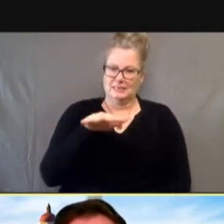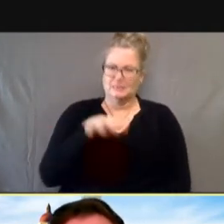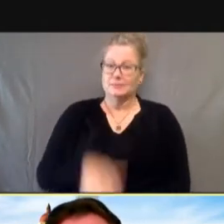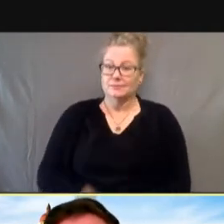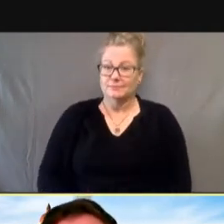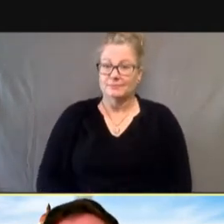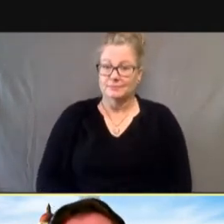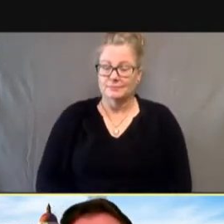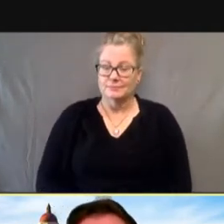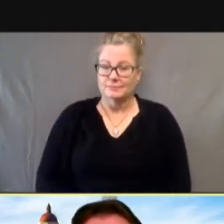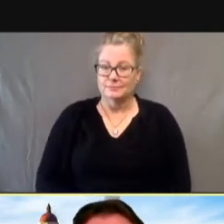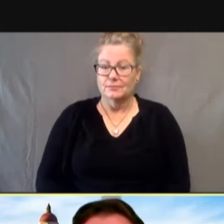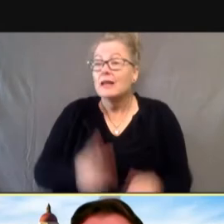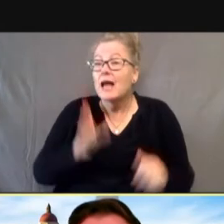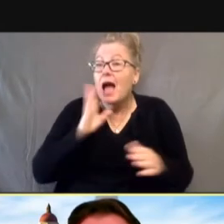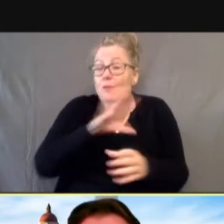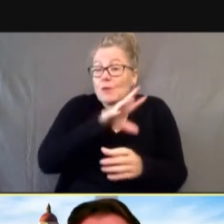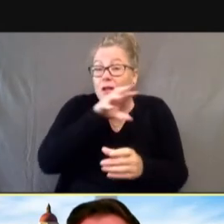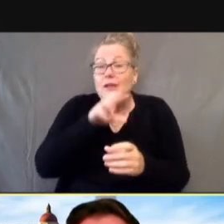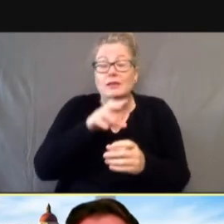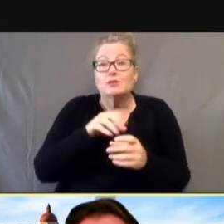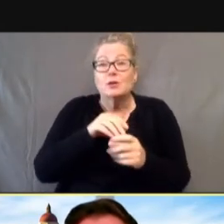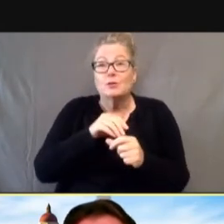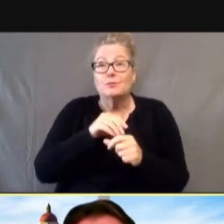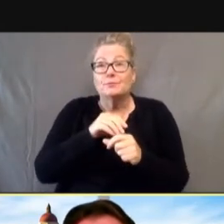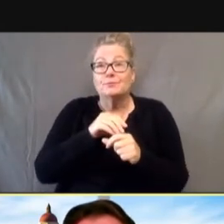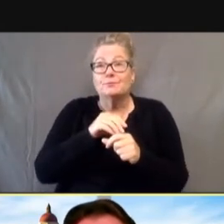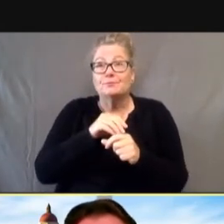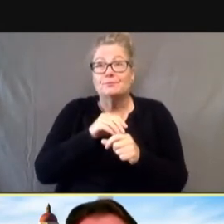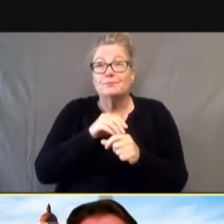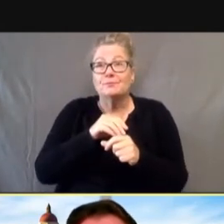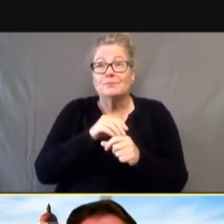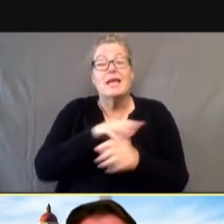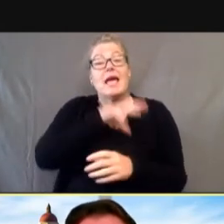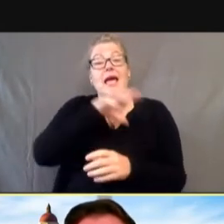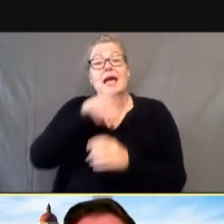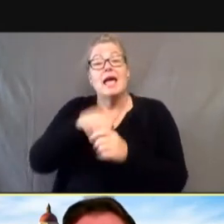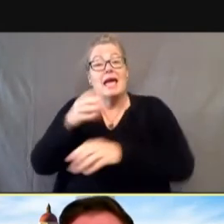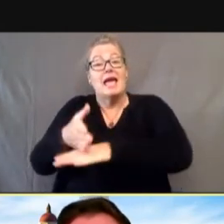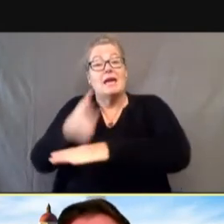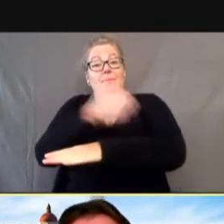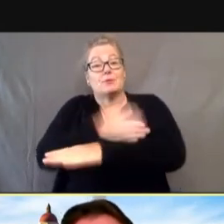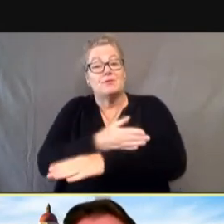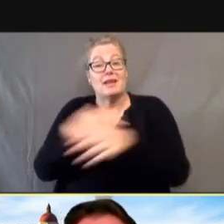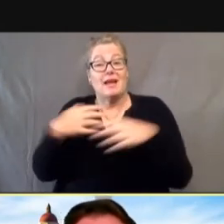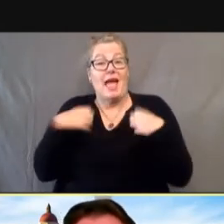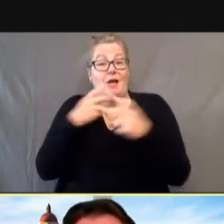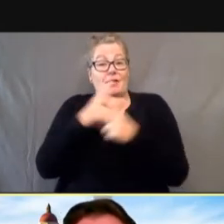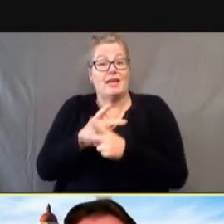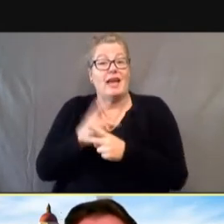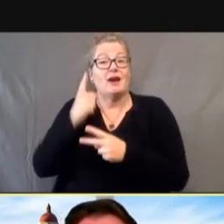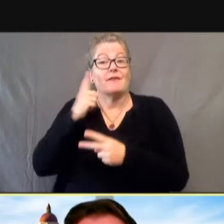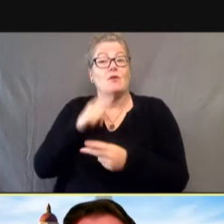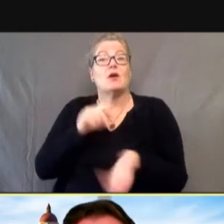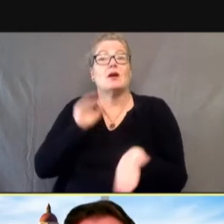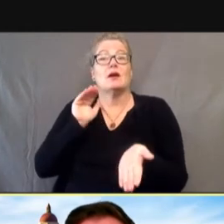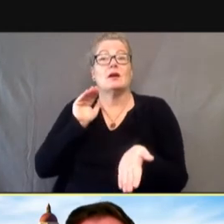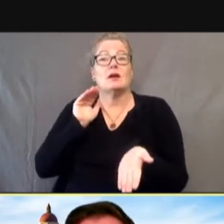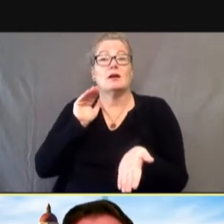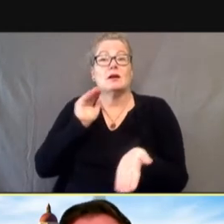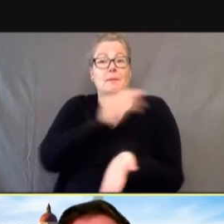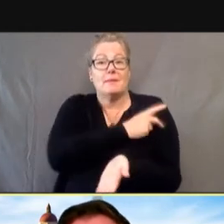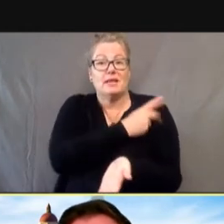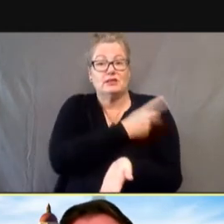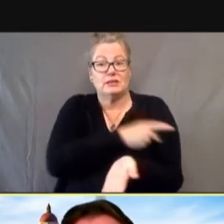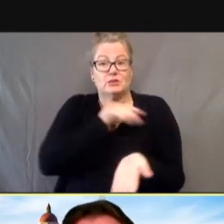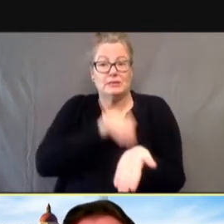with disabilities improves care for patients with disabilities, to promote disability as diversity, of course,